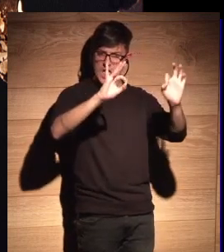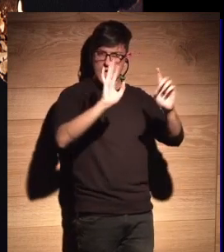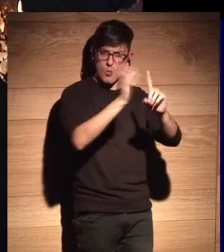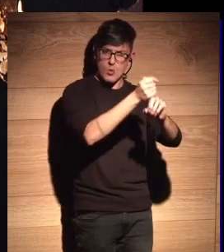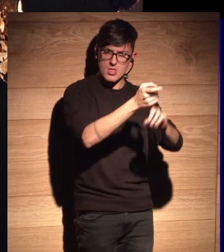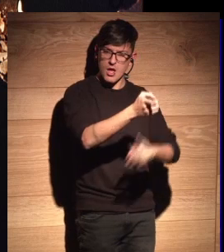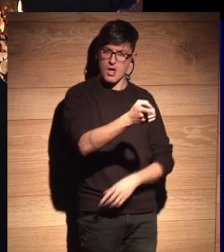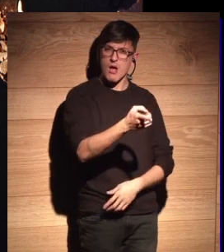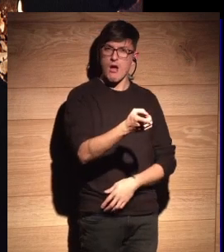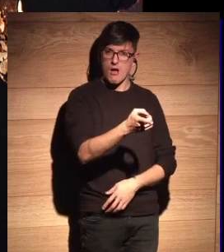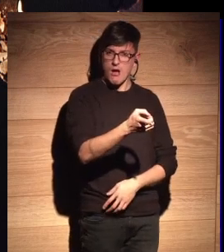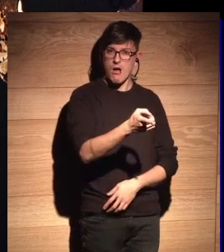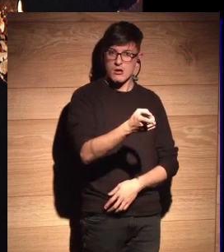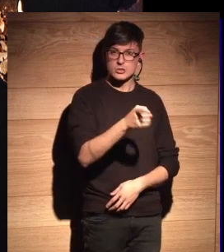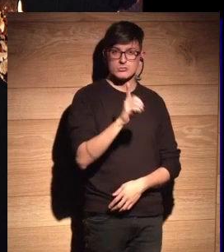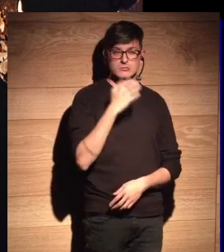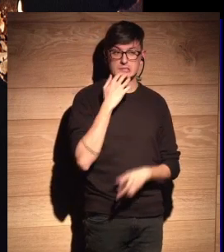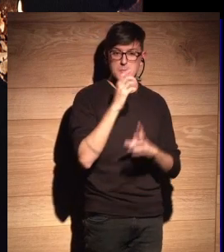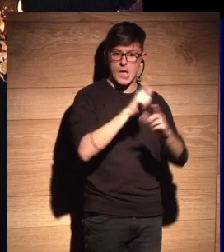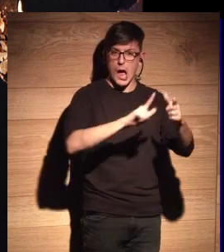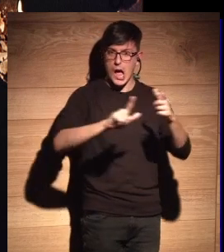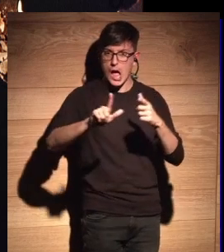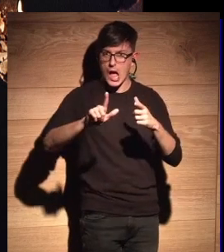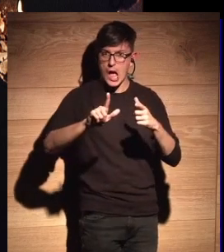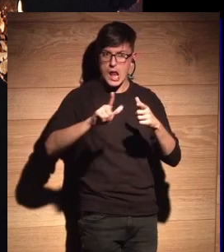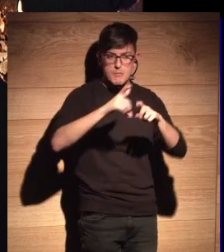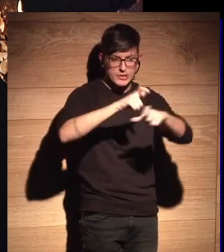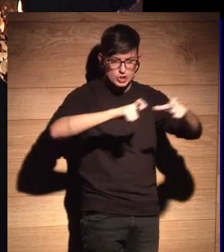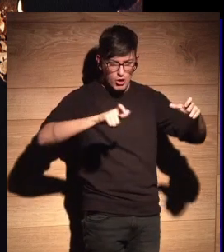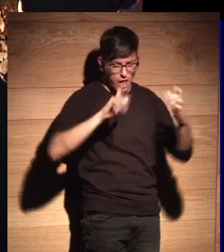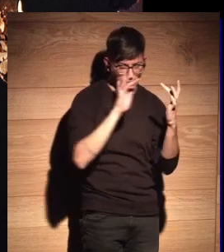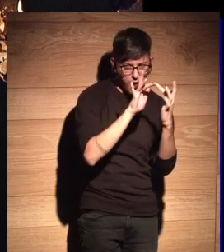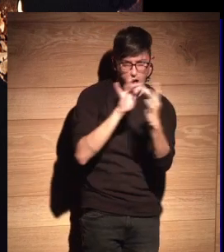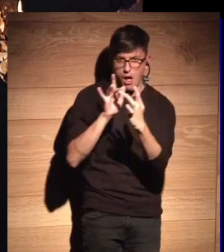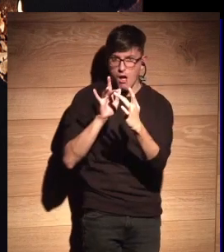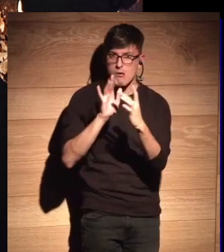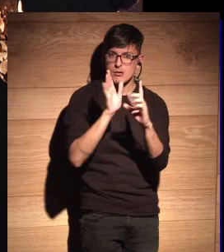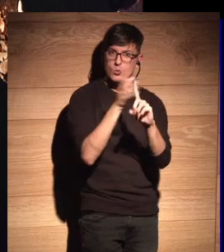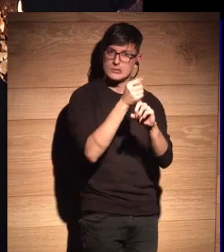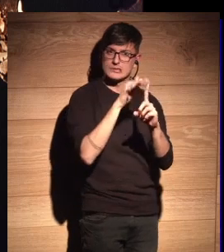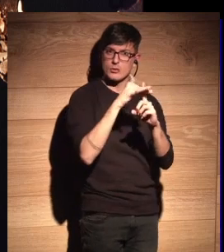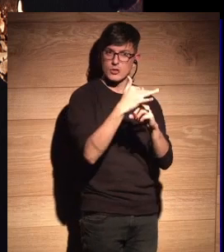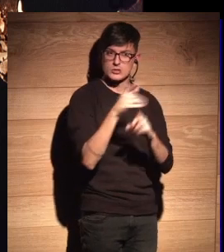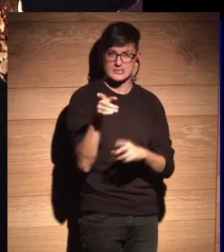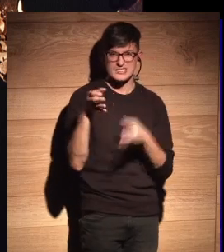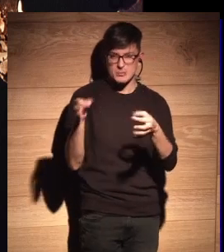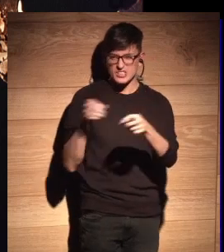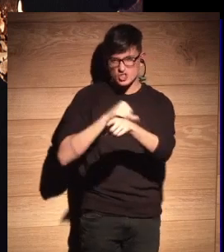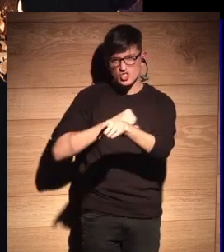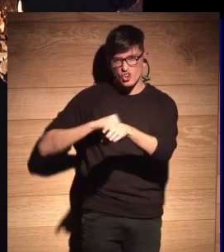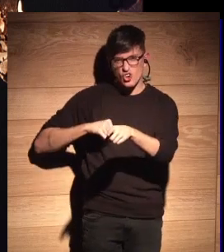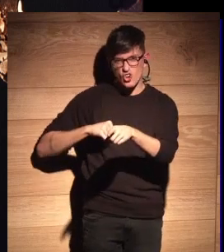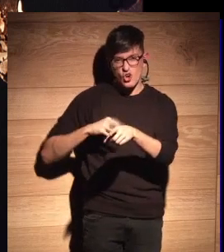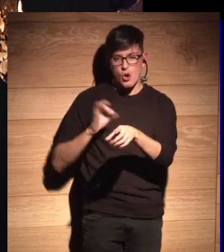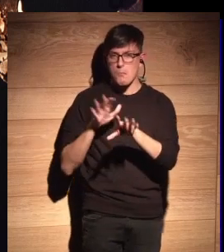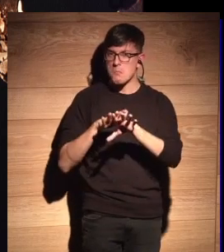really travel with the people. Yeah. And without you always travel on your own. Well, I always travel mainly.